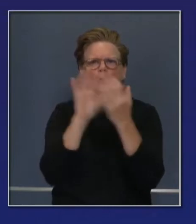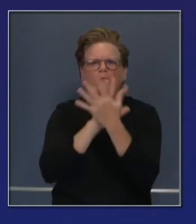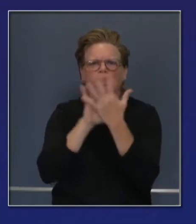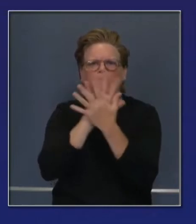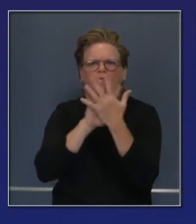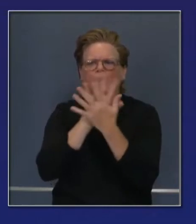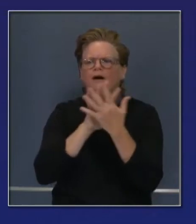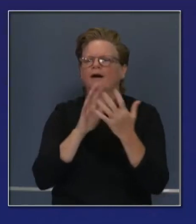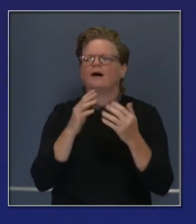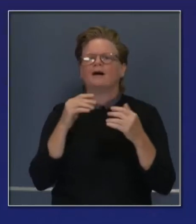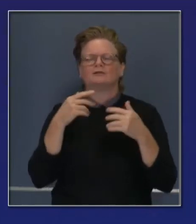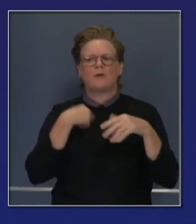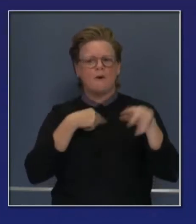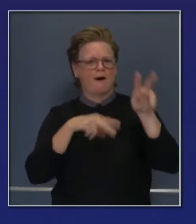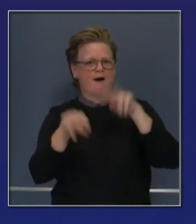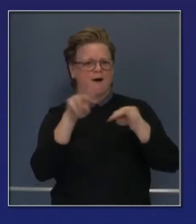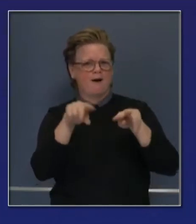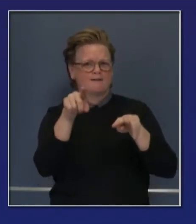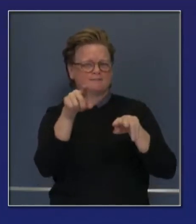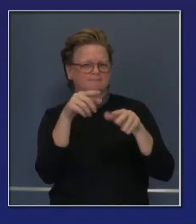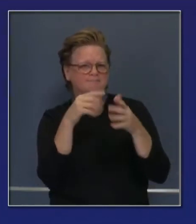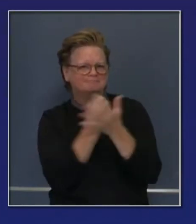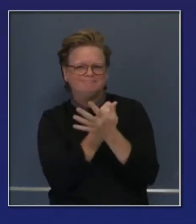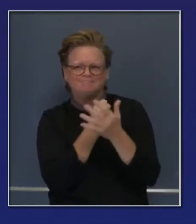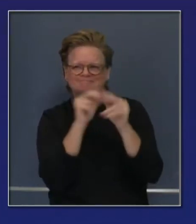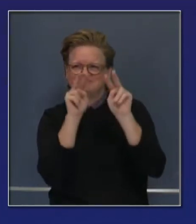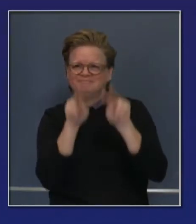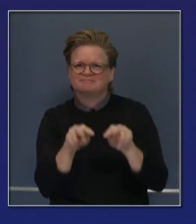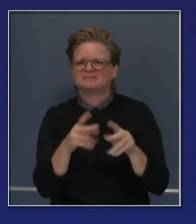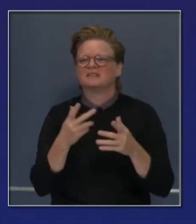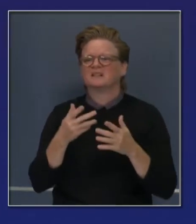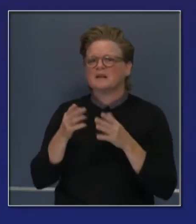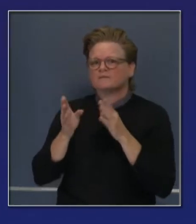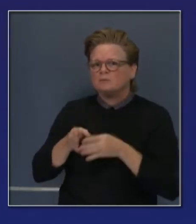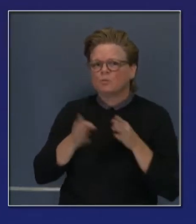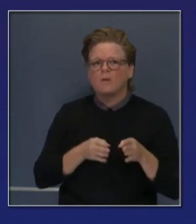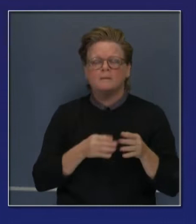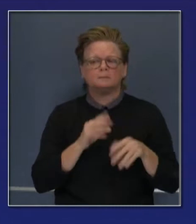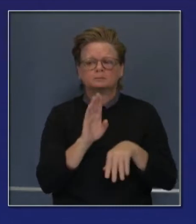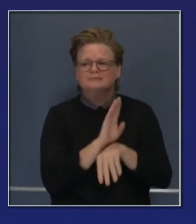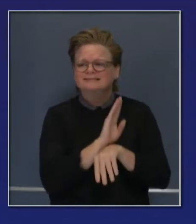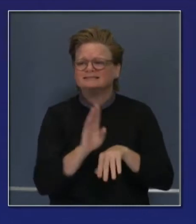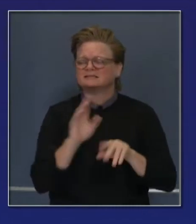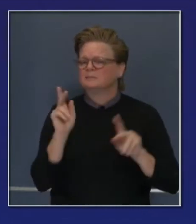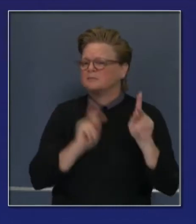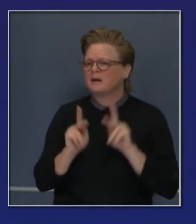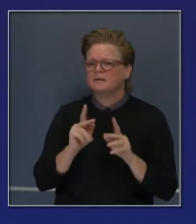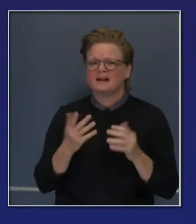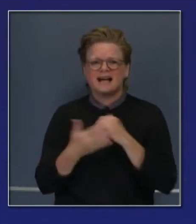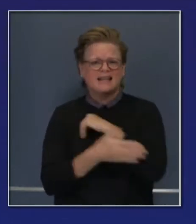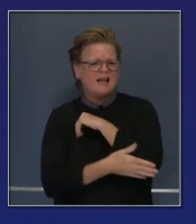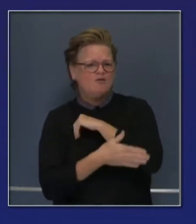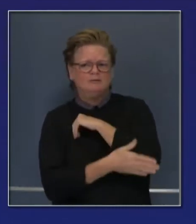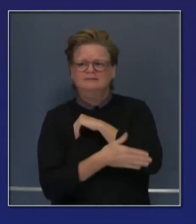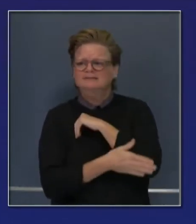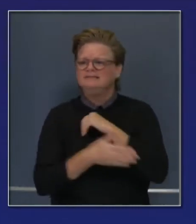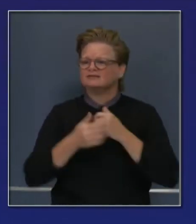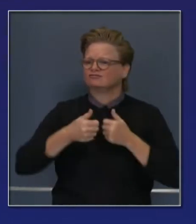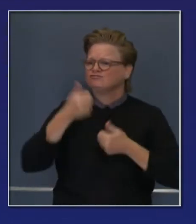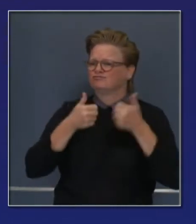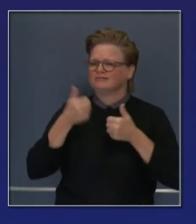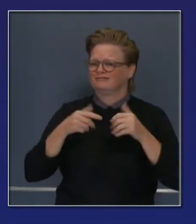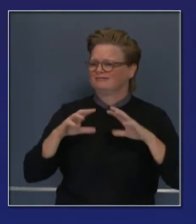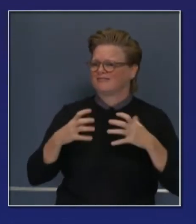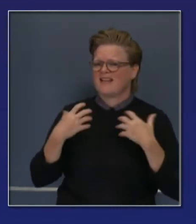just by business representatives, but also by county and state health